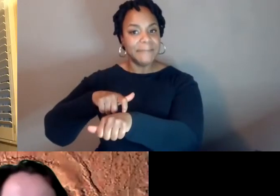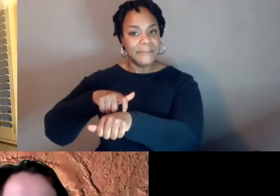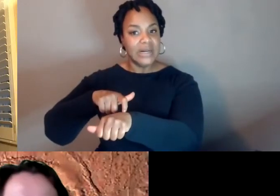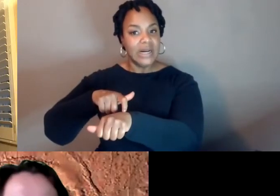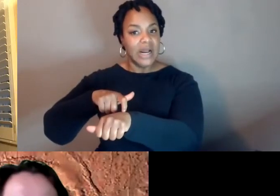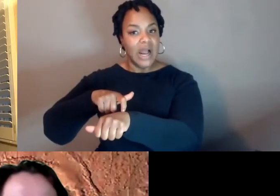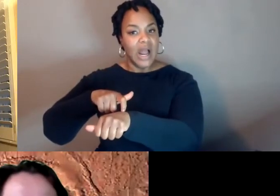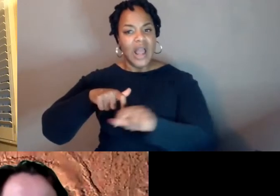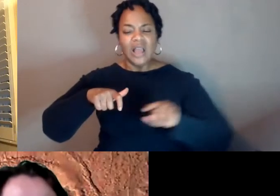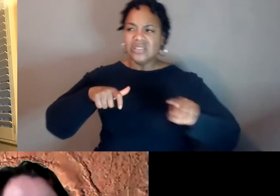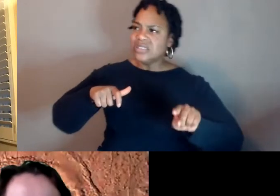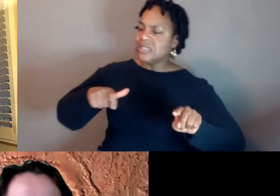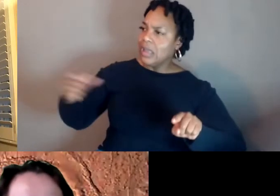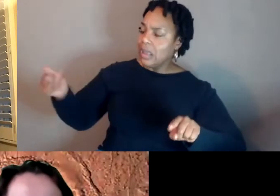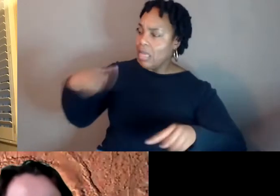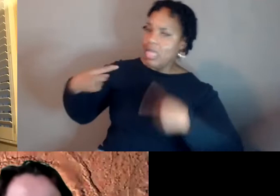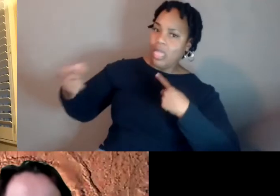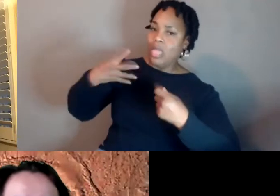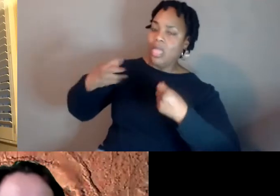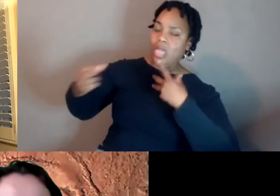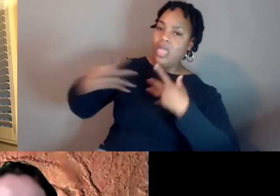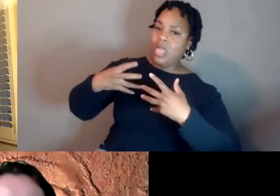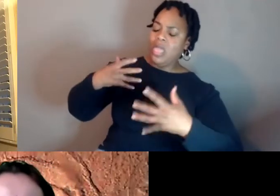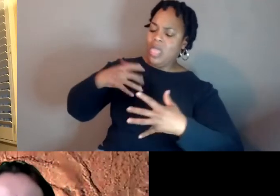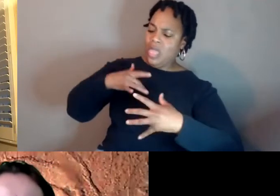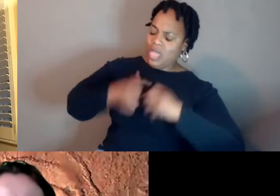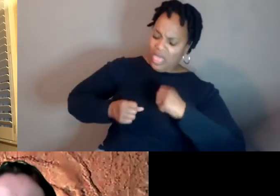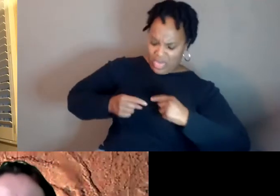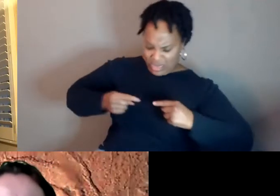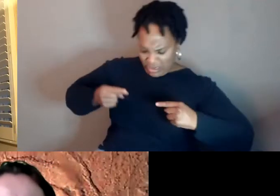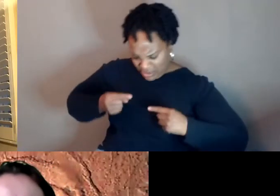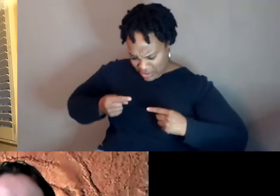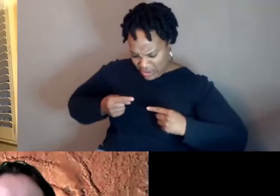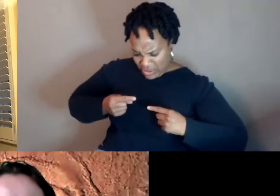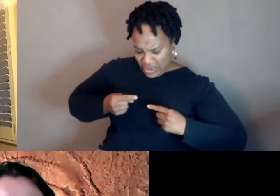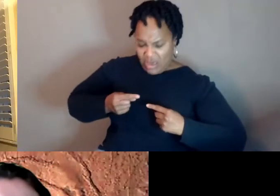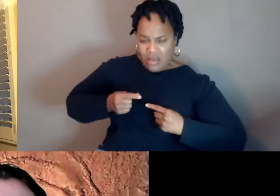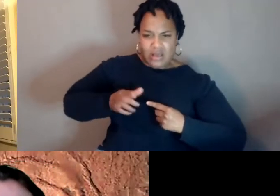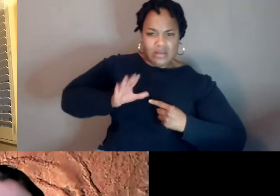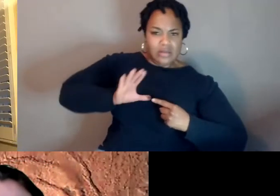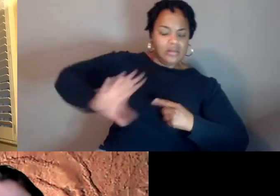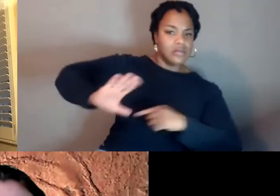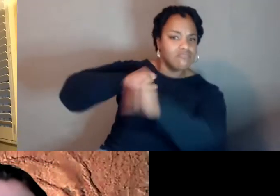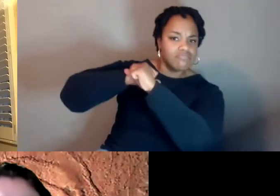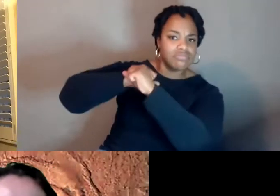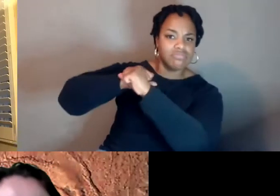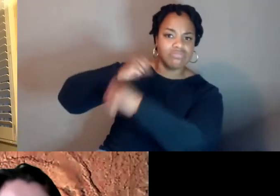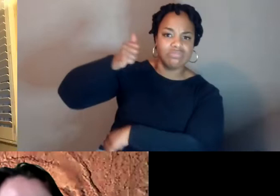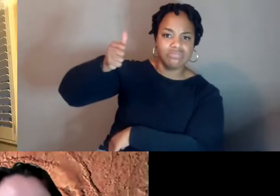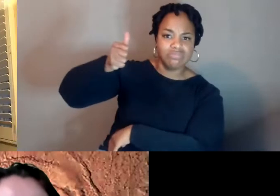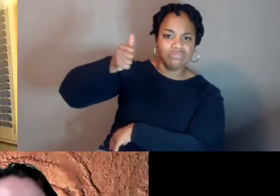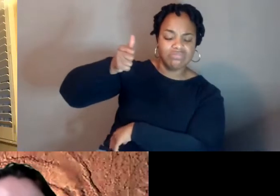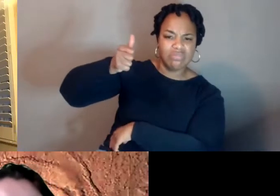hurt and pain, and she protected herself. Yes. And so I'm